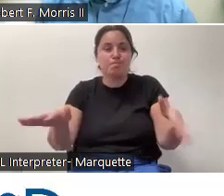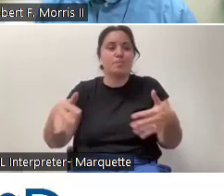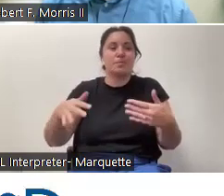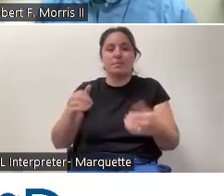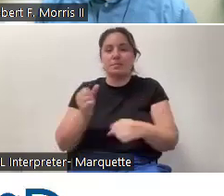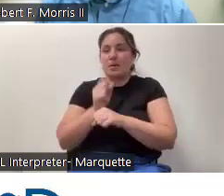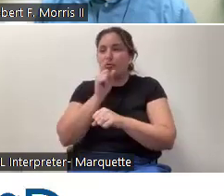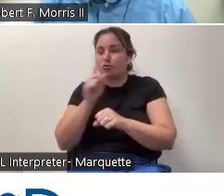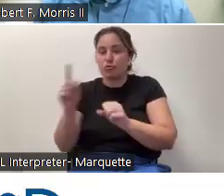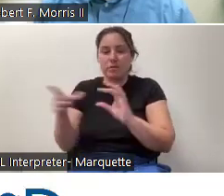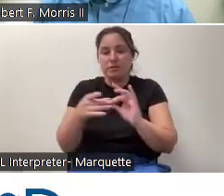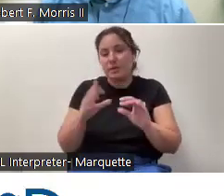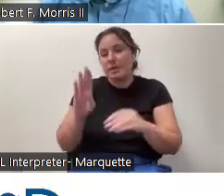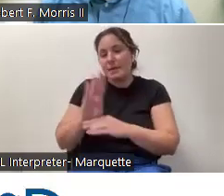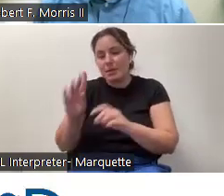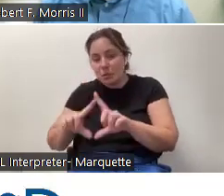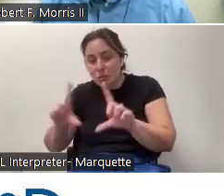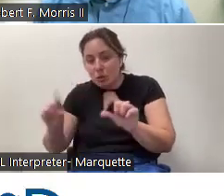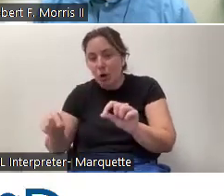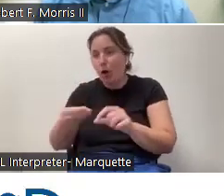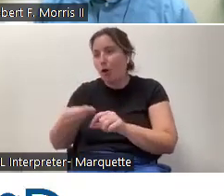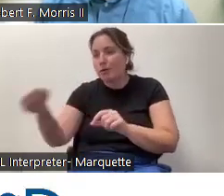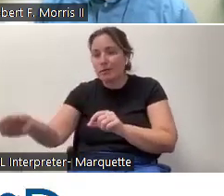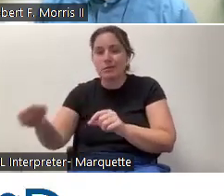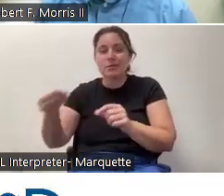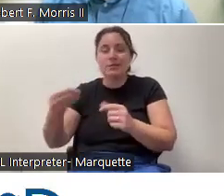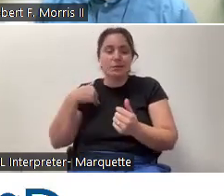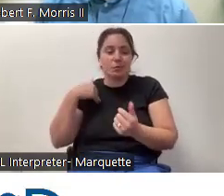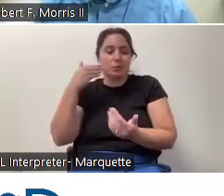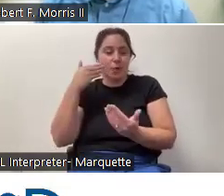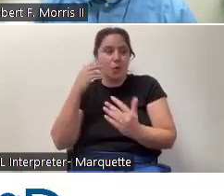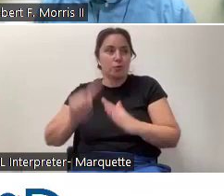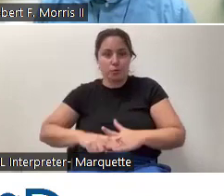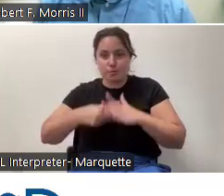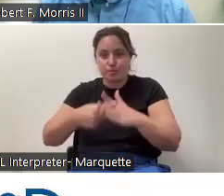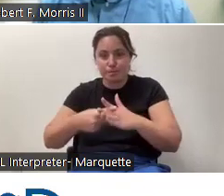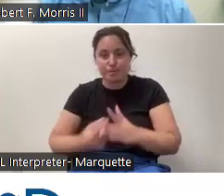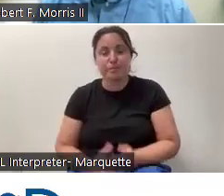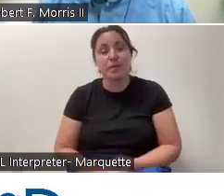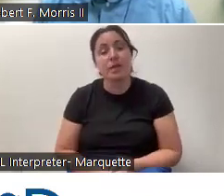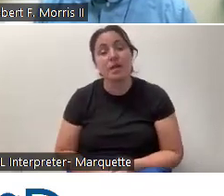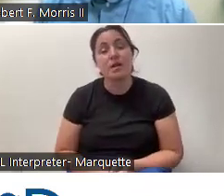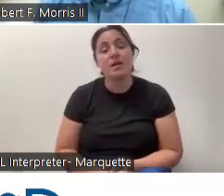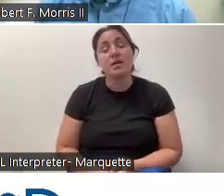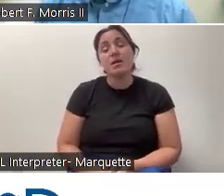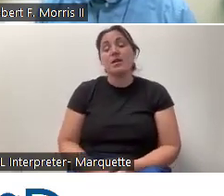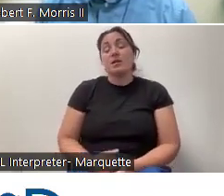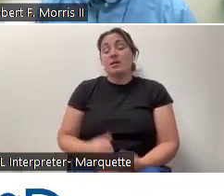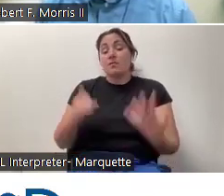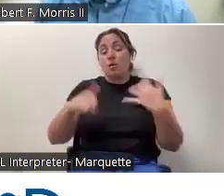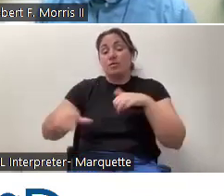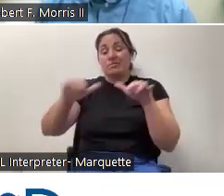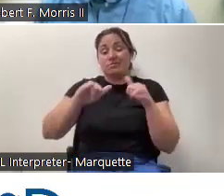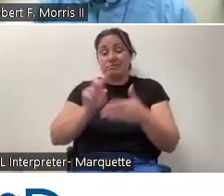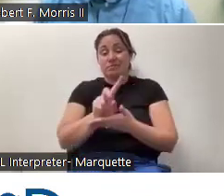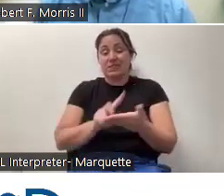and get business cards and kind of get the process going. And then as far as universal design and promoting accessibility